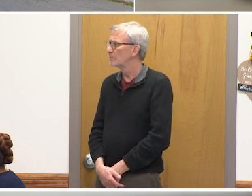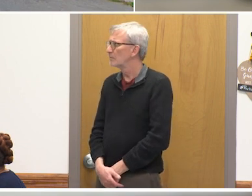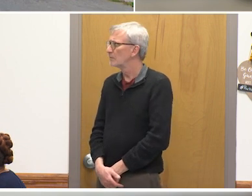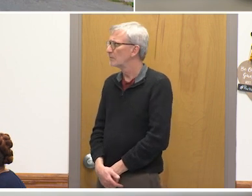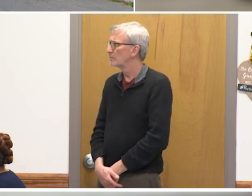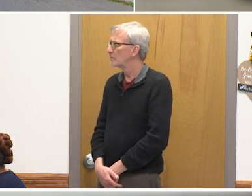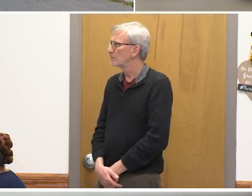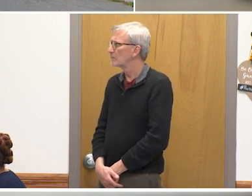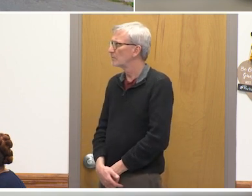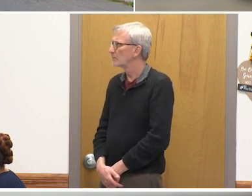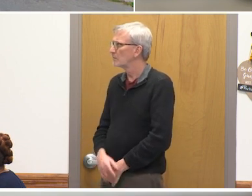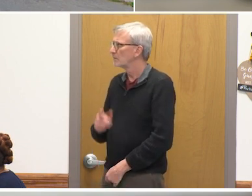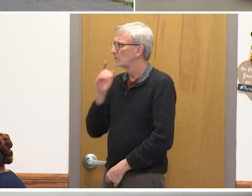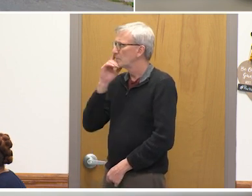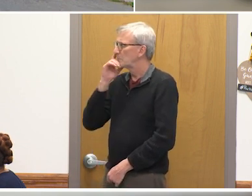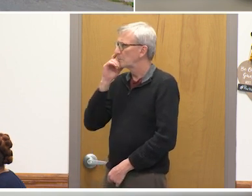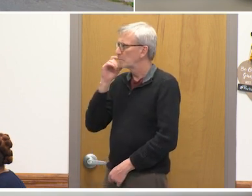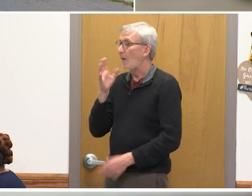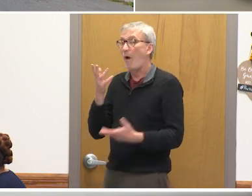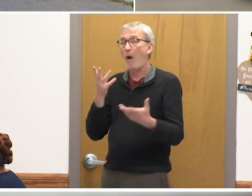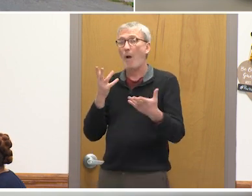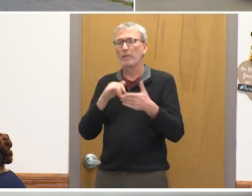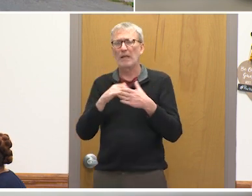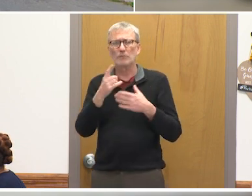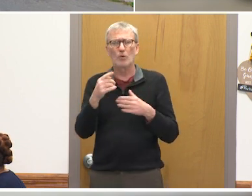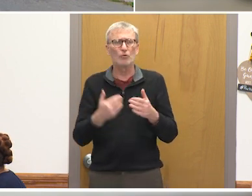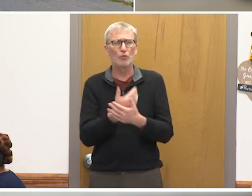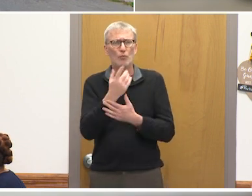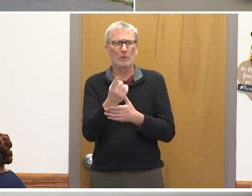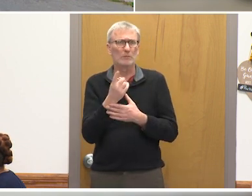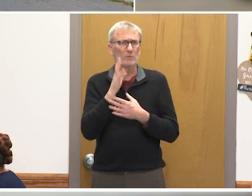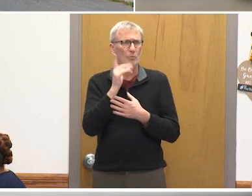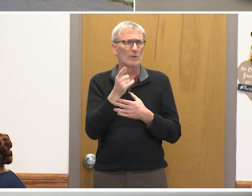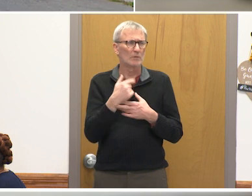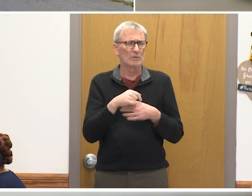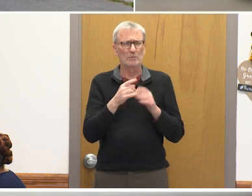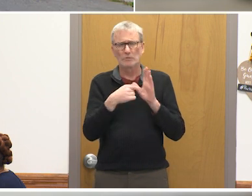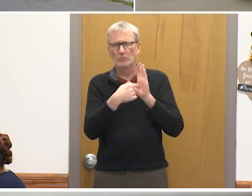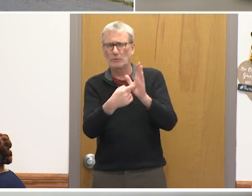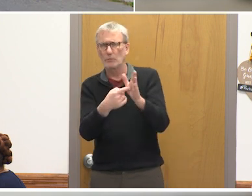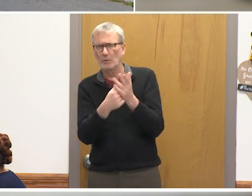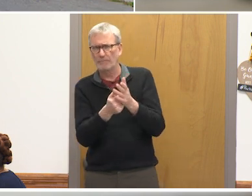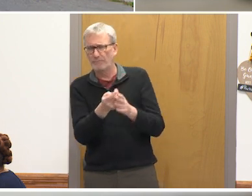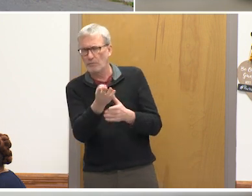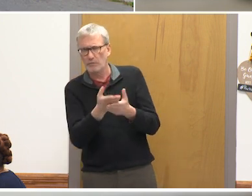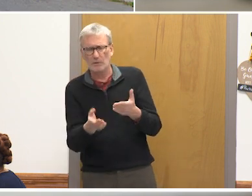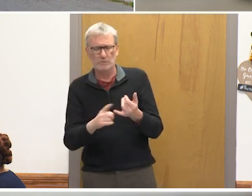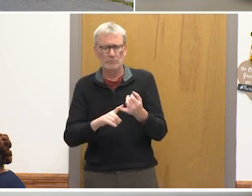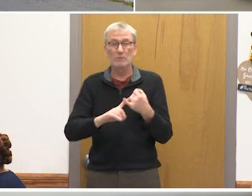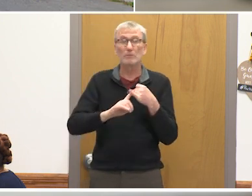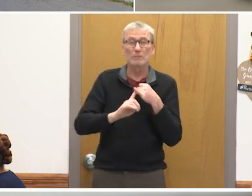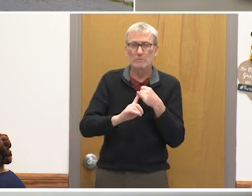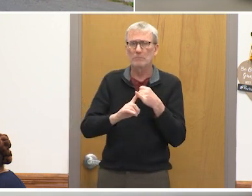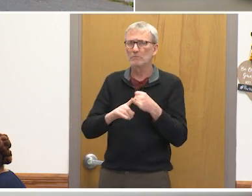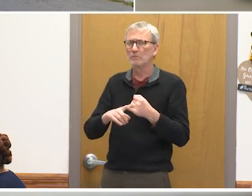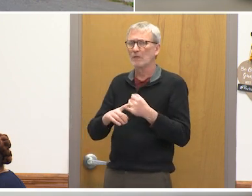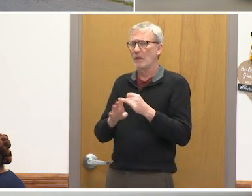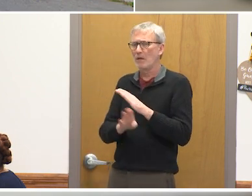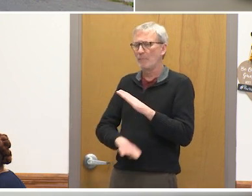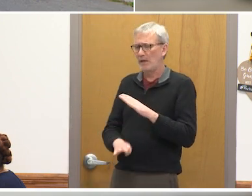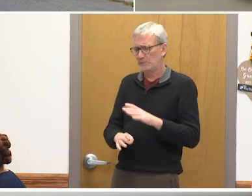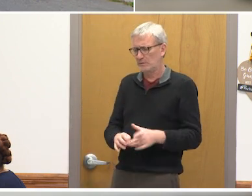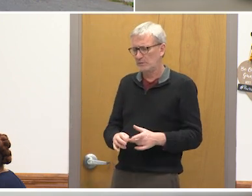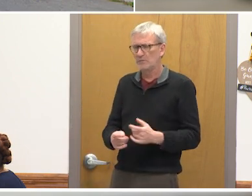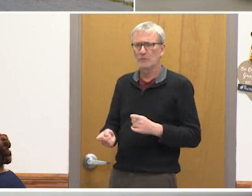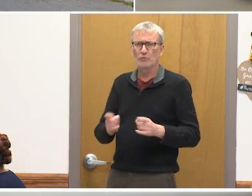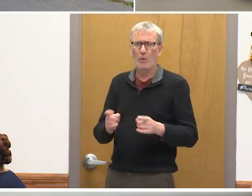So here is a look at a new traffic signal, and I'm going to point out a few elements. So number 1, down here we have our base mounted